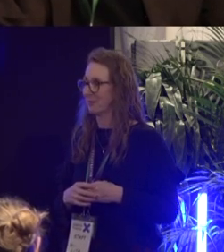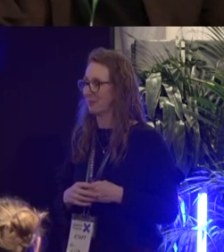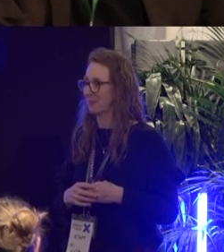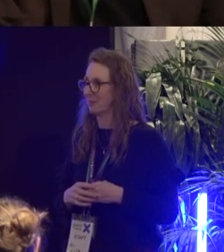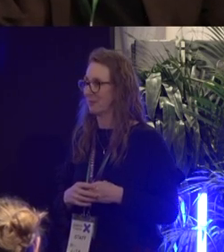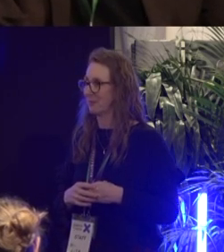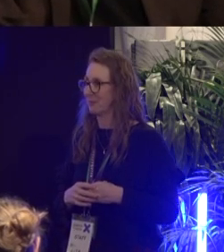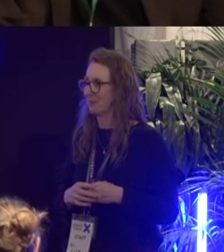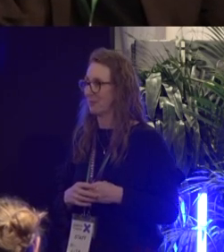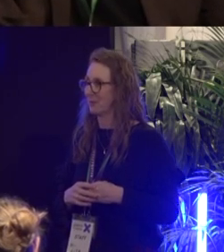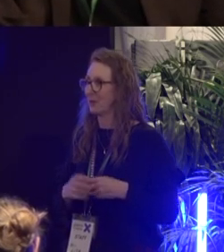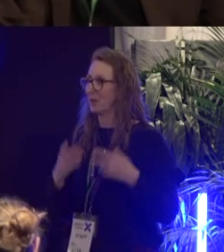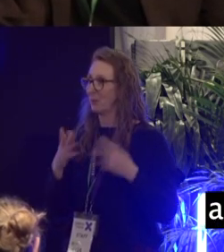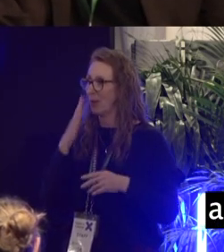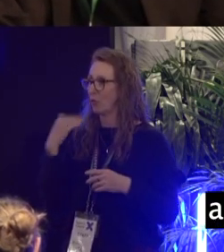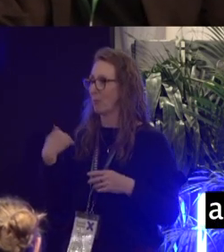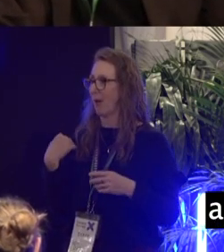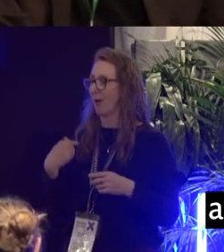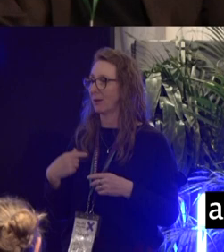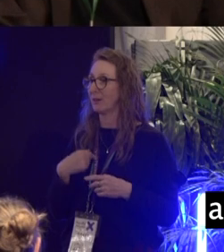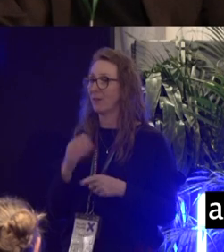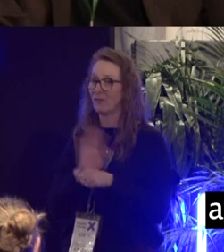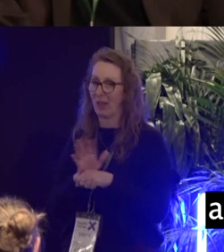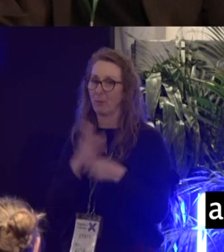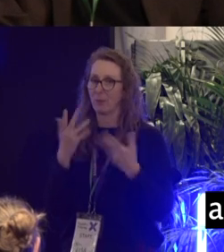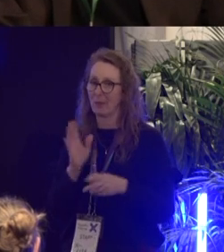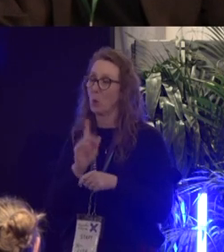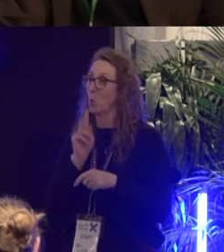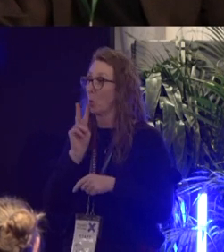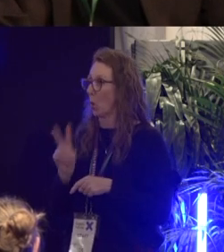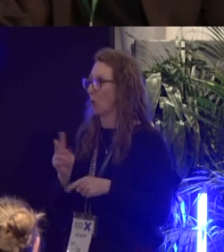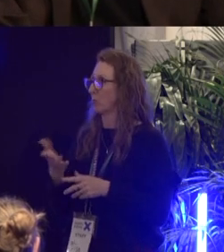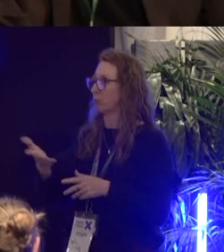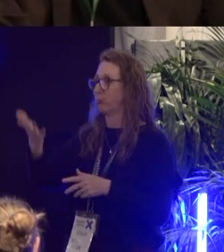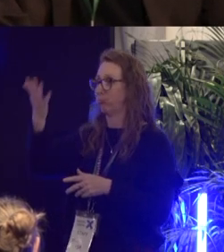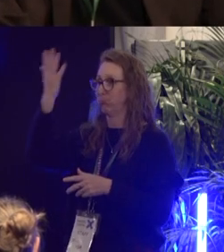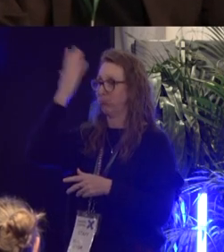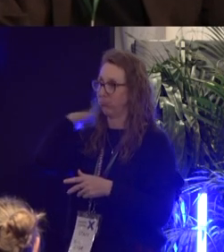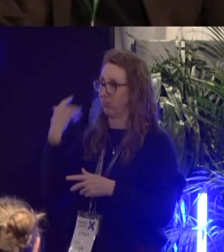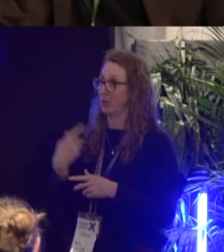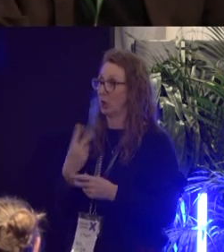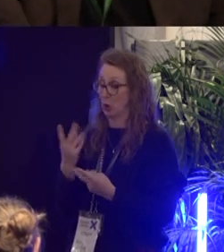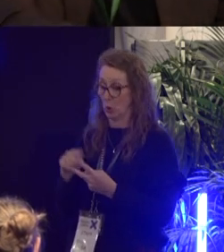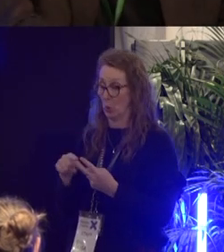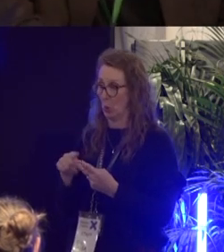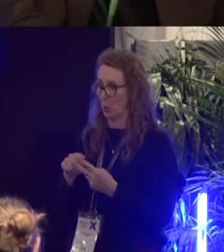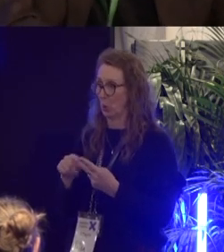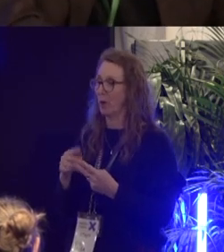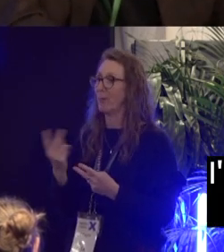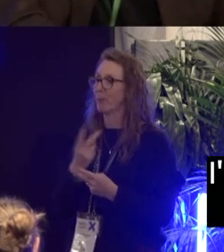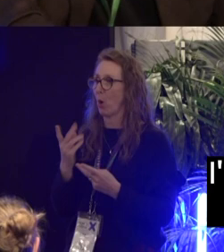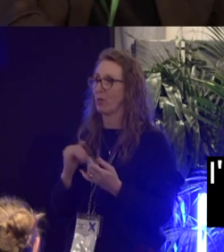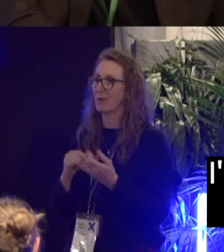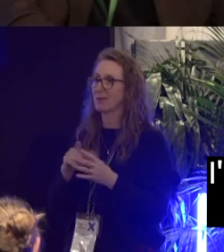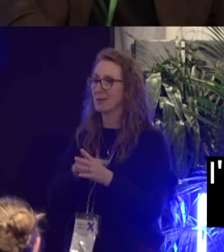you just reminded me of a film I watched like many moons ago. Two of them actually, both Sylvester Stallone